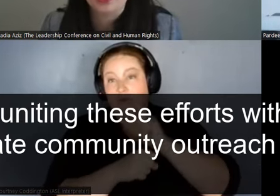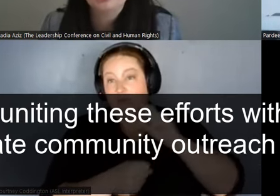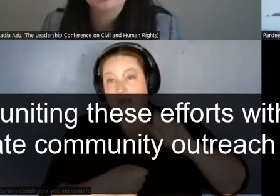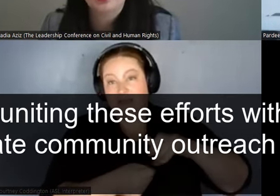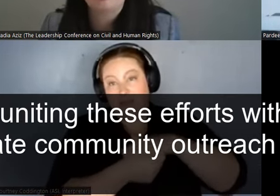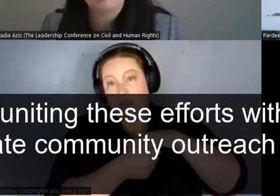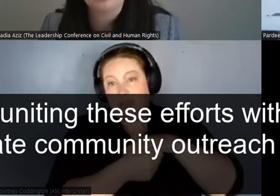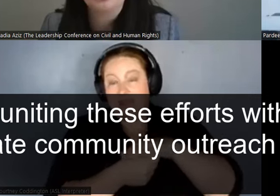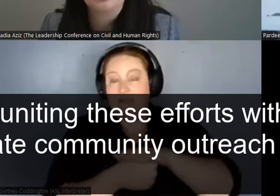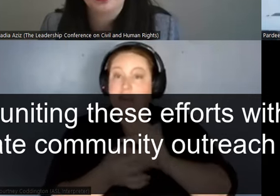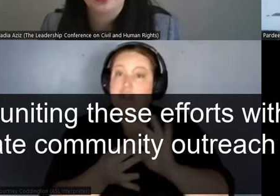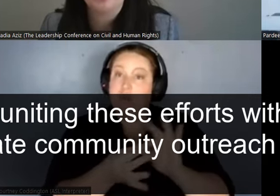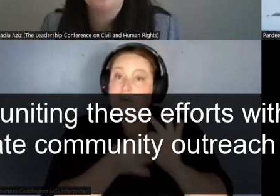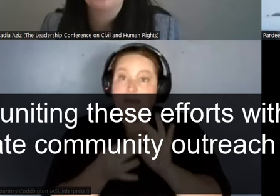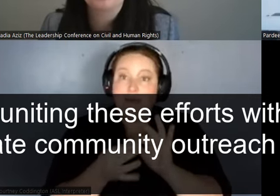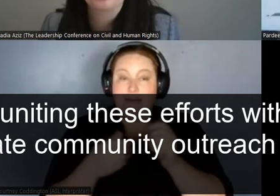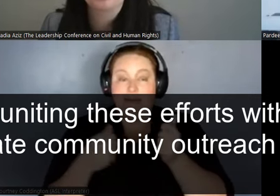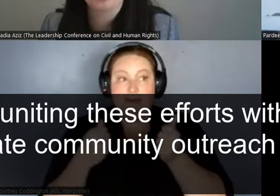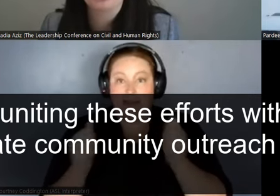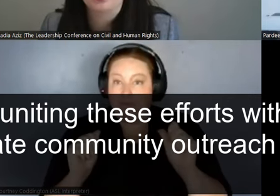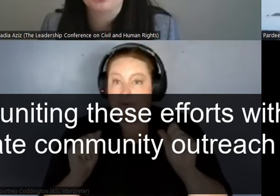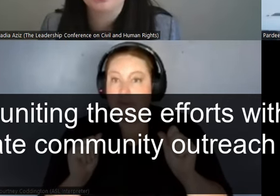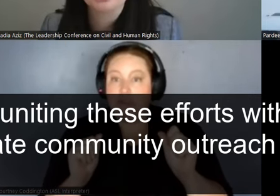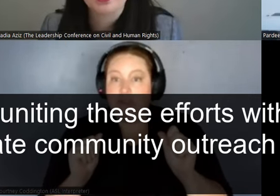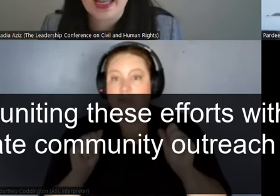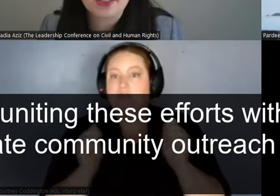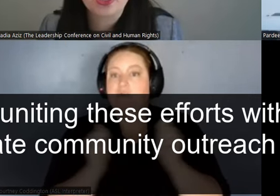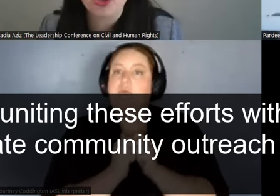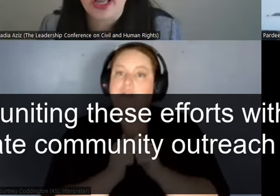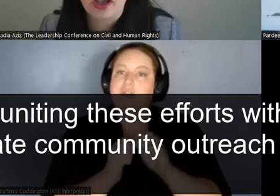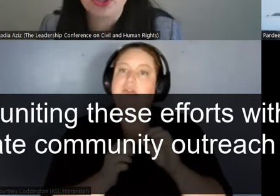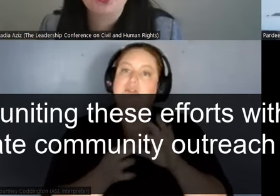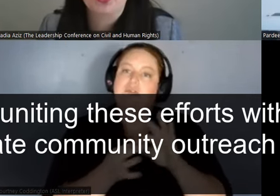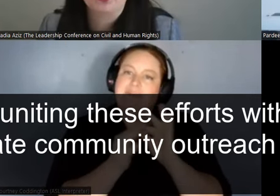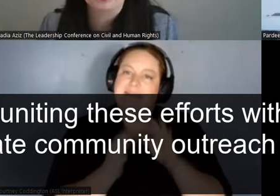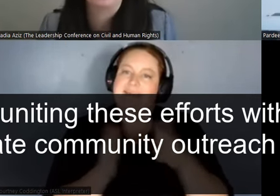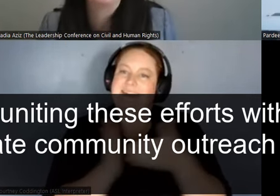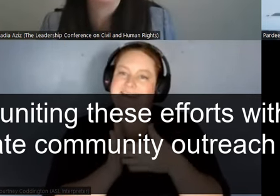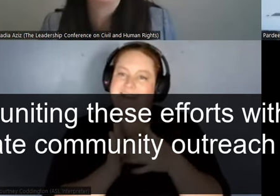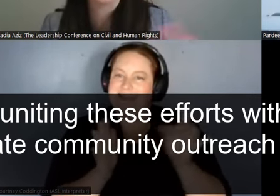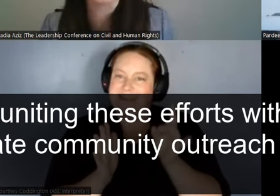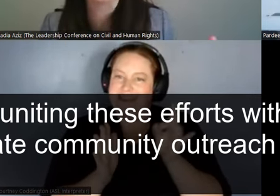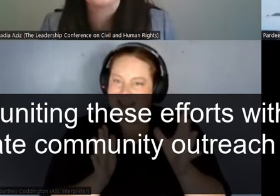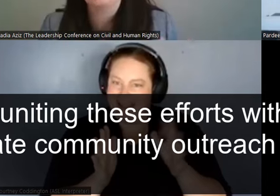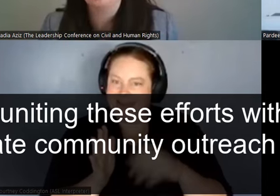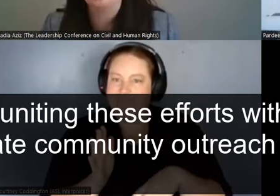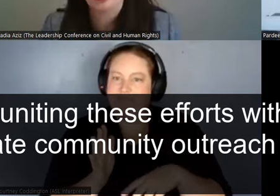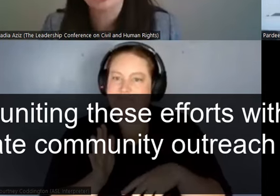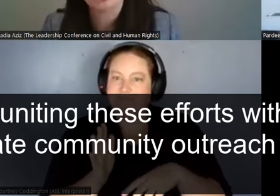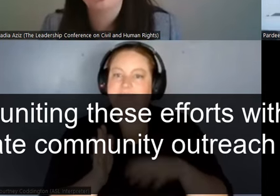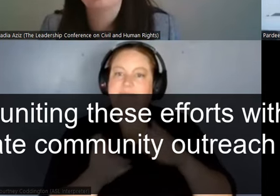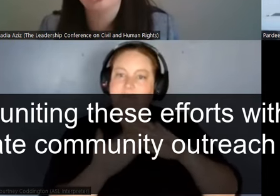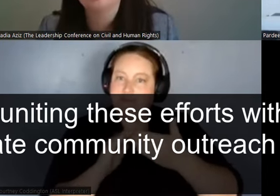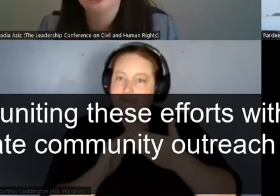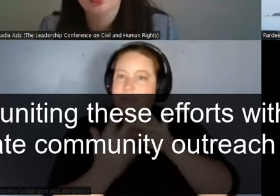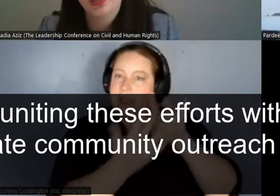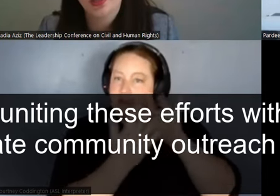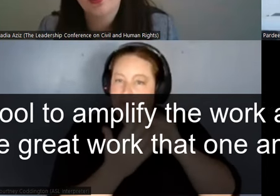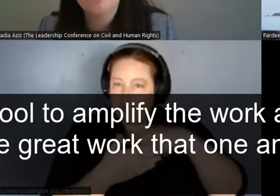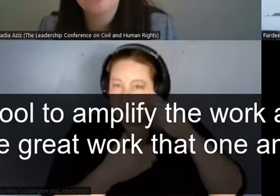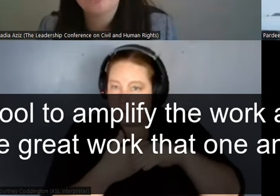know, uniting these efforts with United Against Hate Community Outreach the United Against Hate Community Outreach